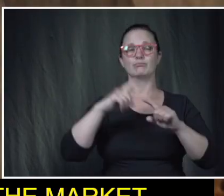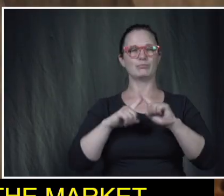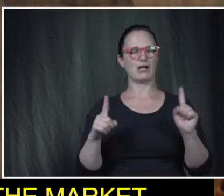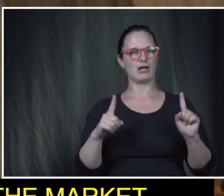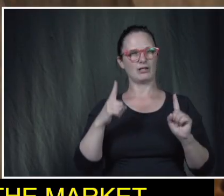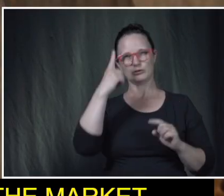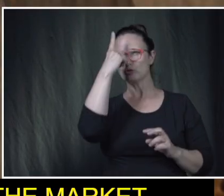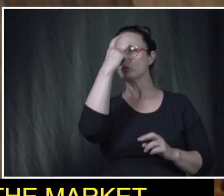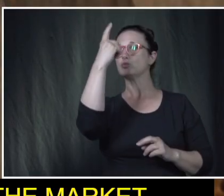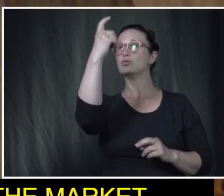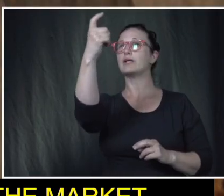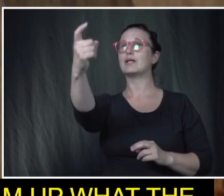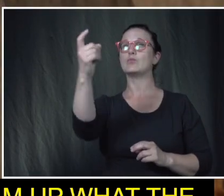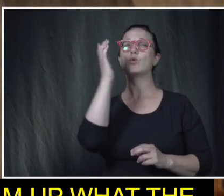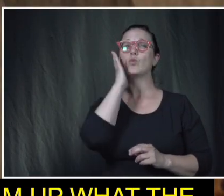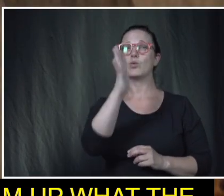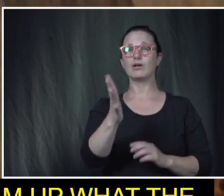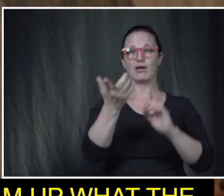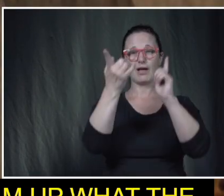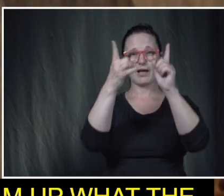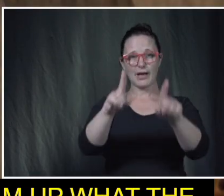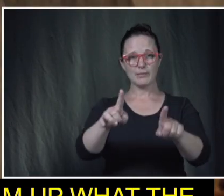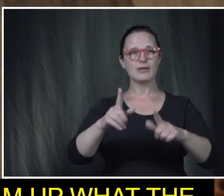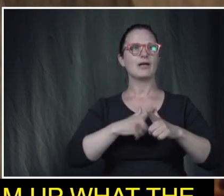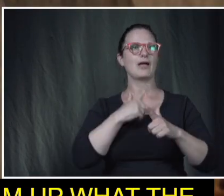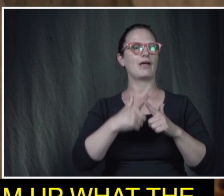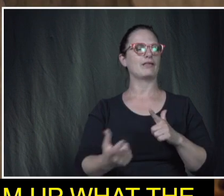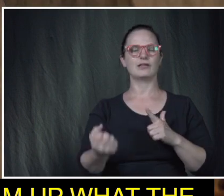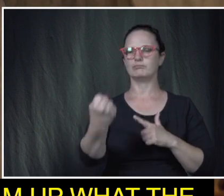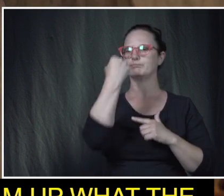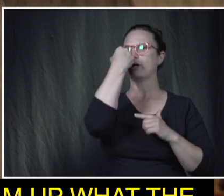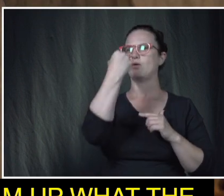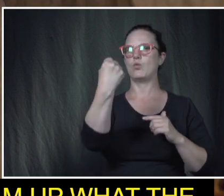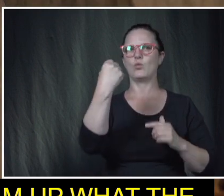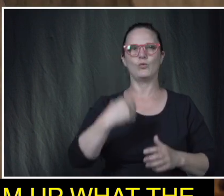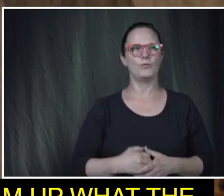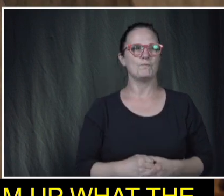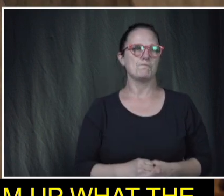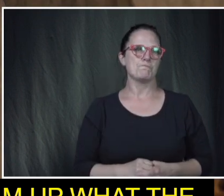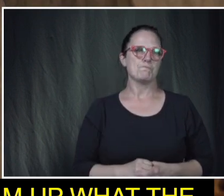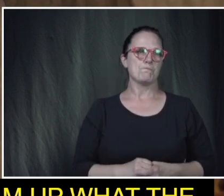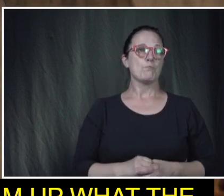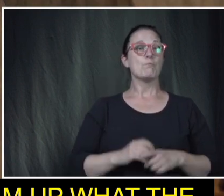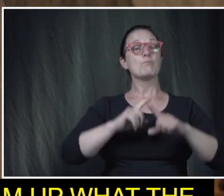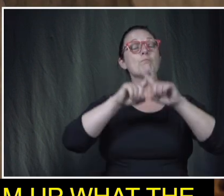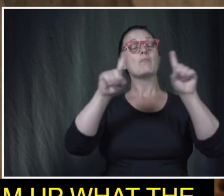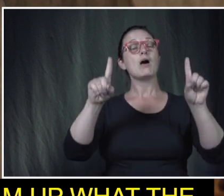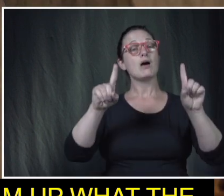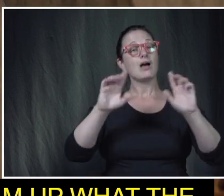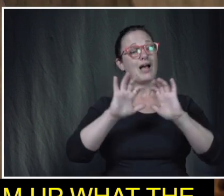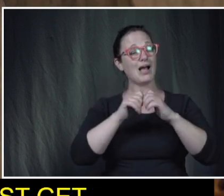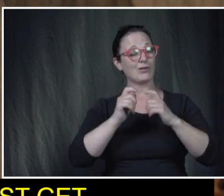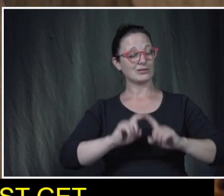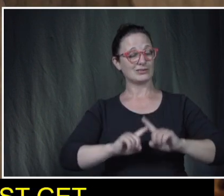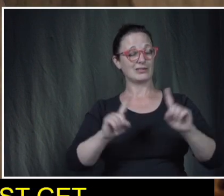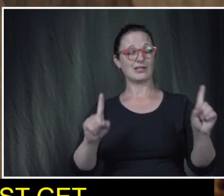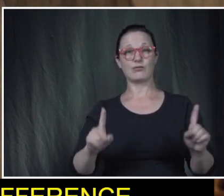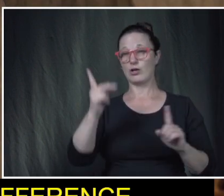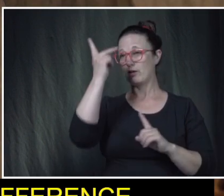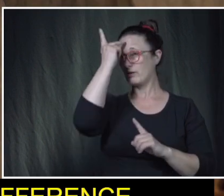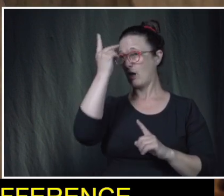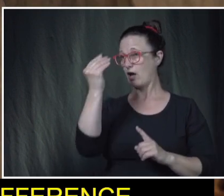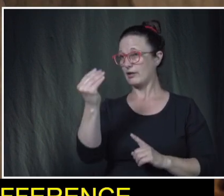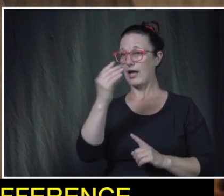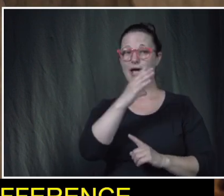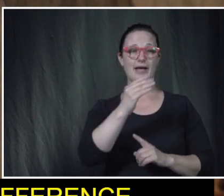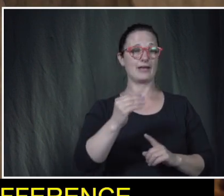up what the future look like, then you just get punched in the face. But the difference between getting knocked out and